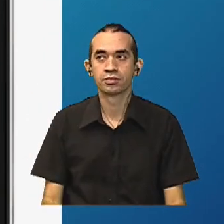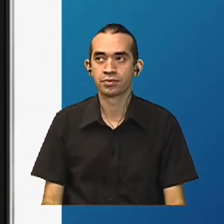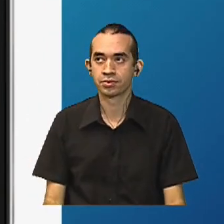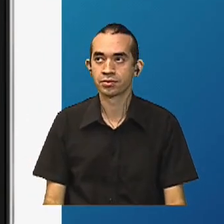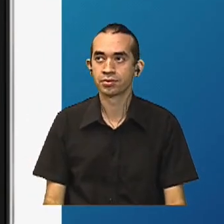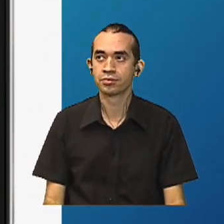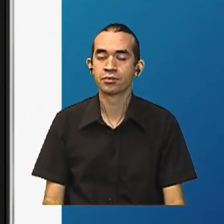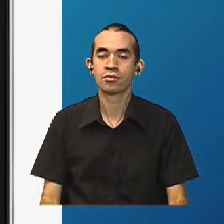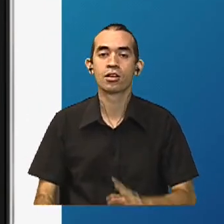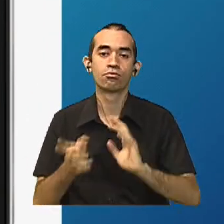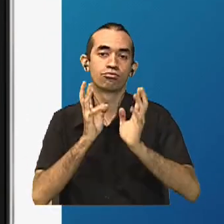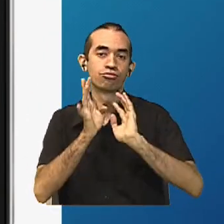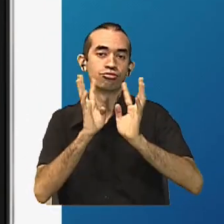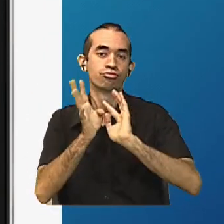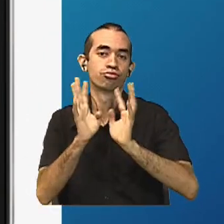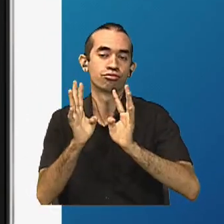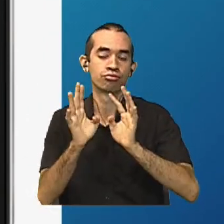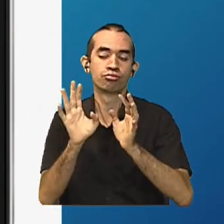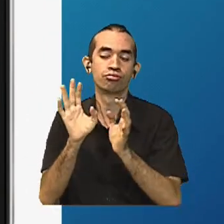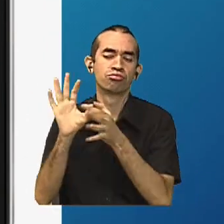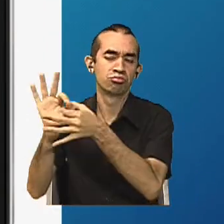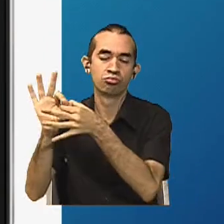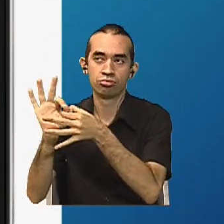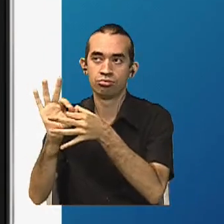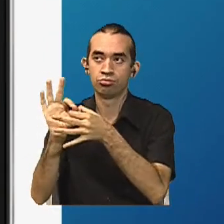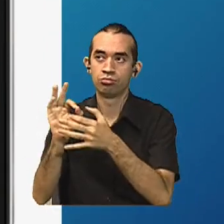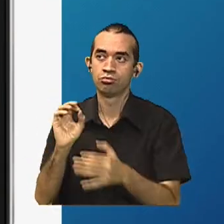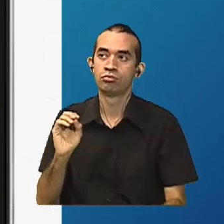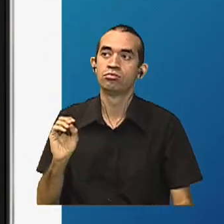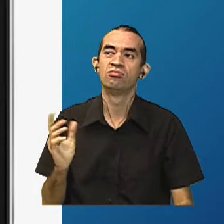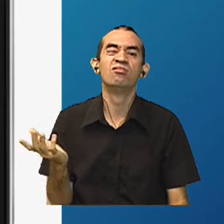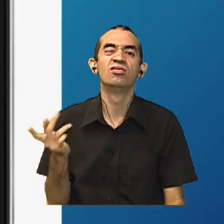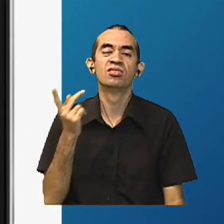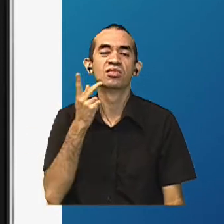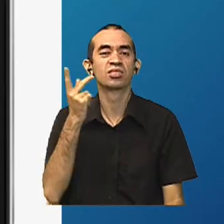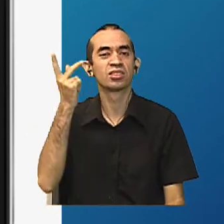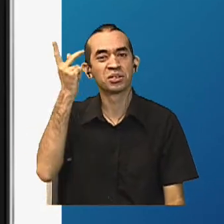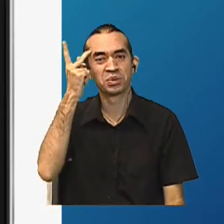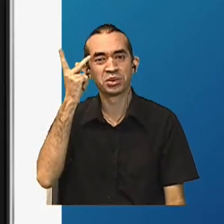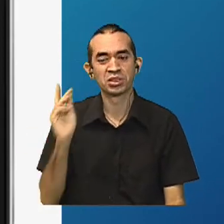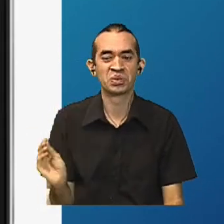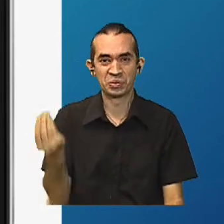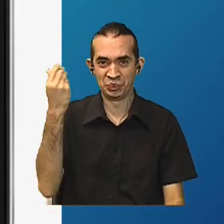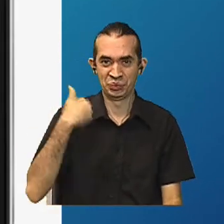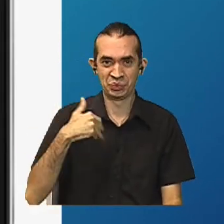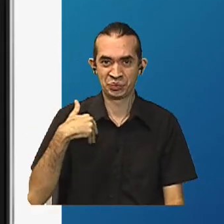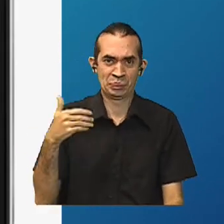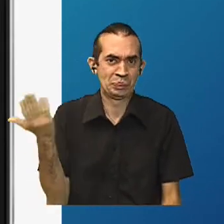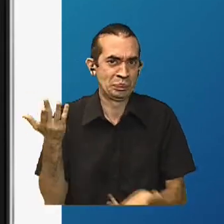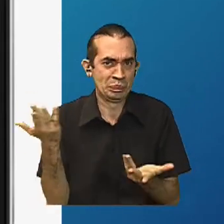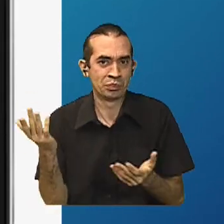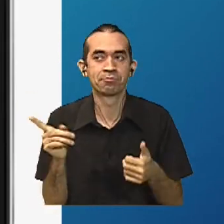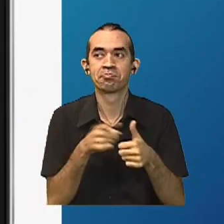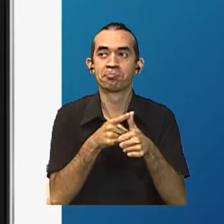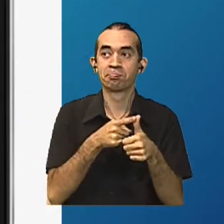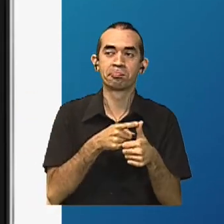According to the conversation, what are the young man's parents like? They are